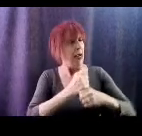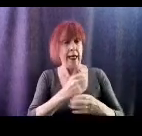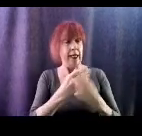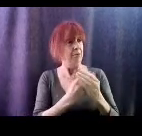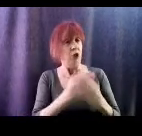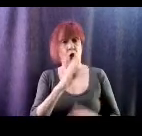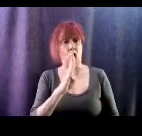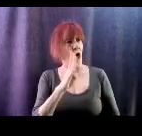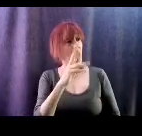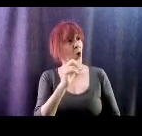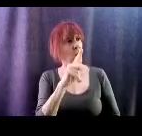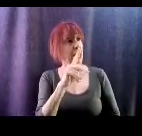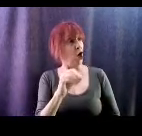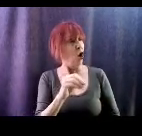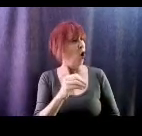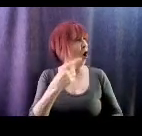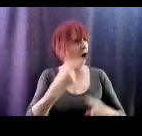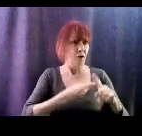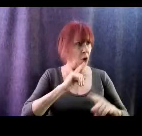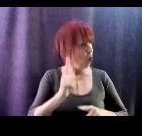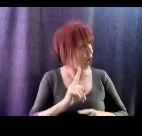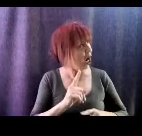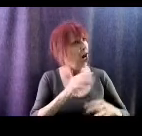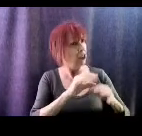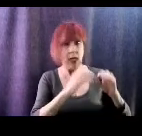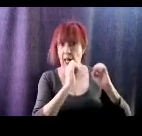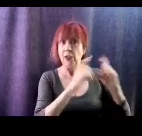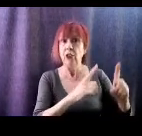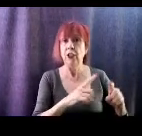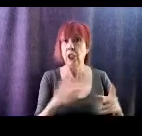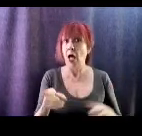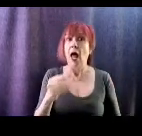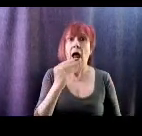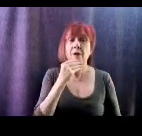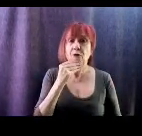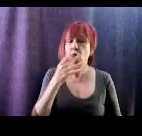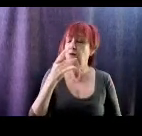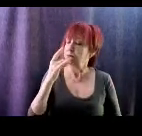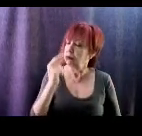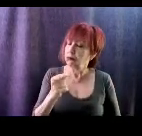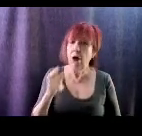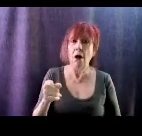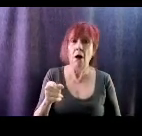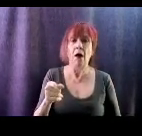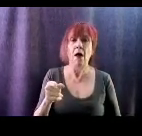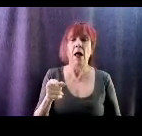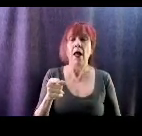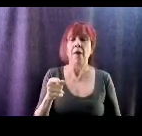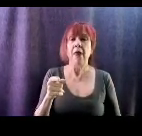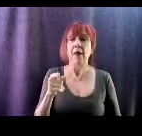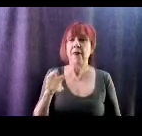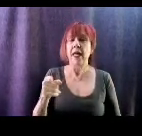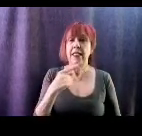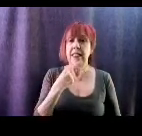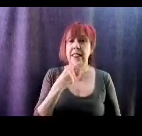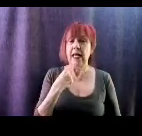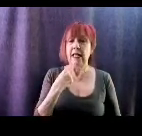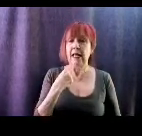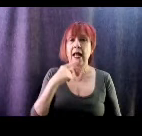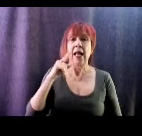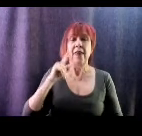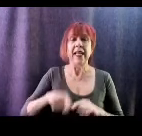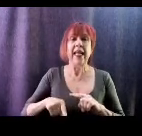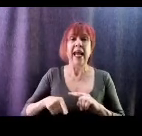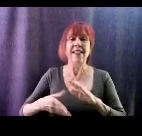number of things that they do such a good job there, and the food is so good that they've been told they cannot operate the Growling Grill during the